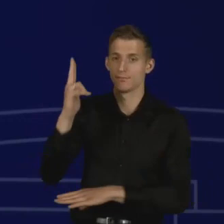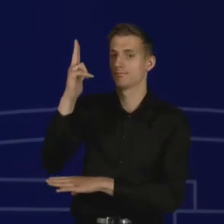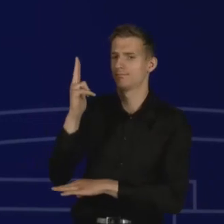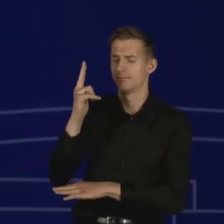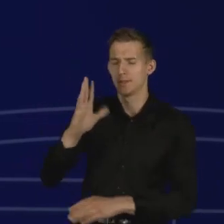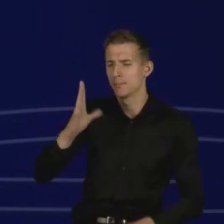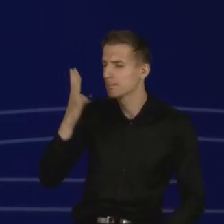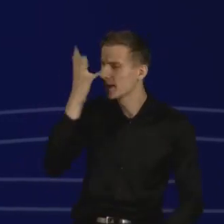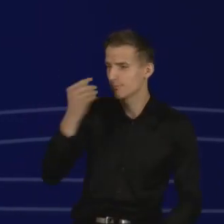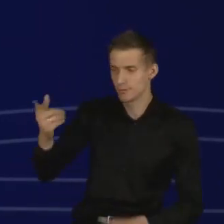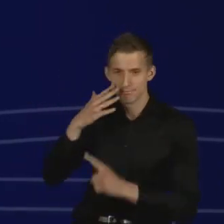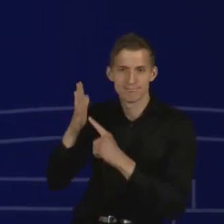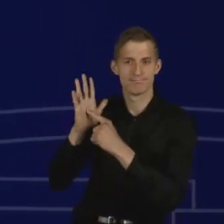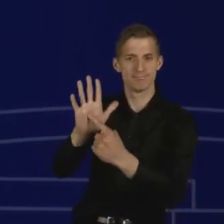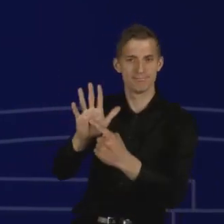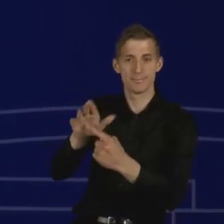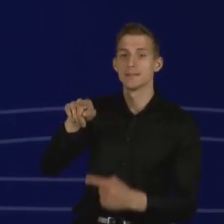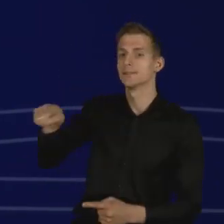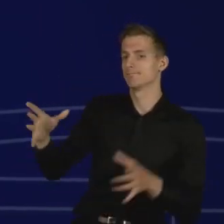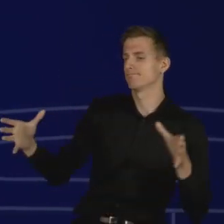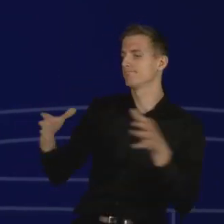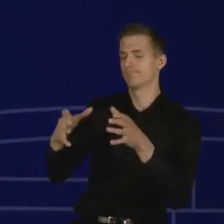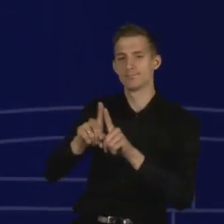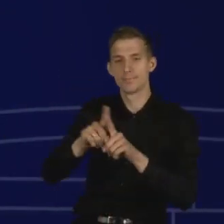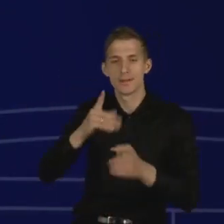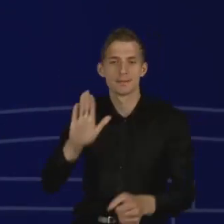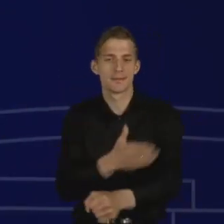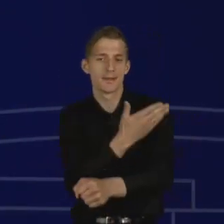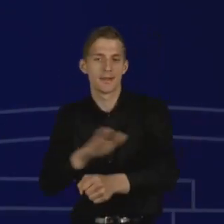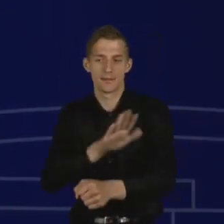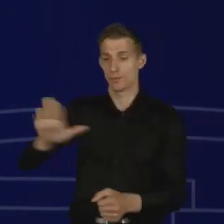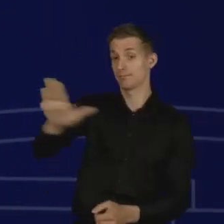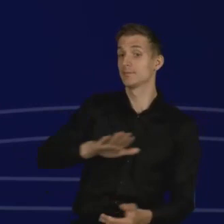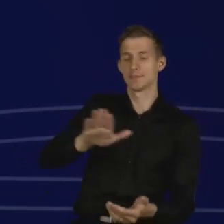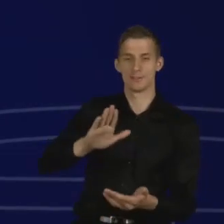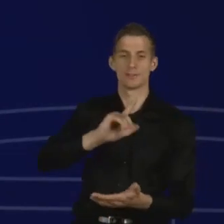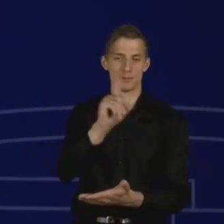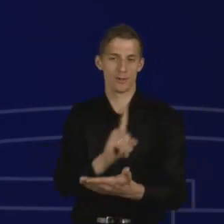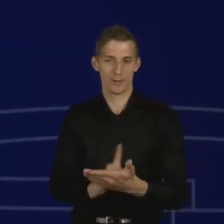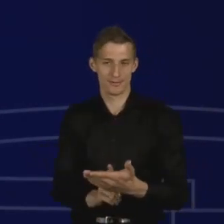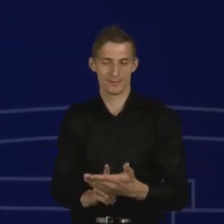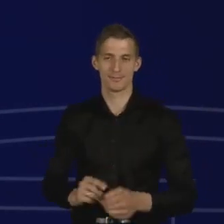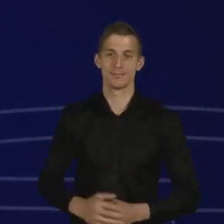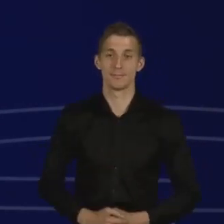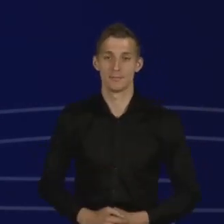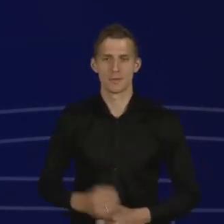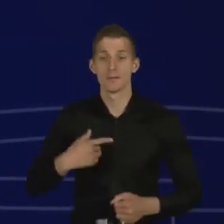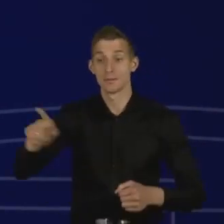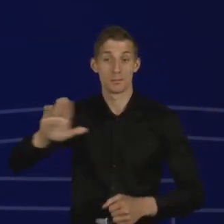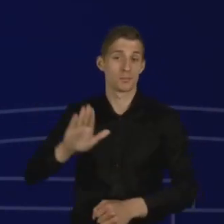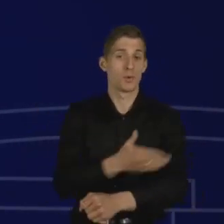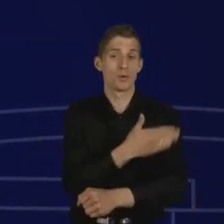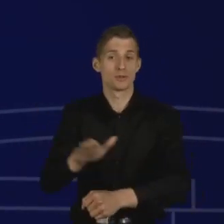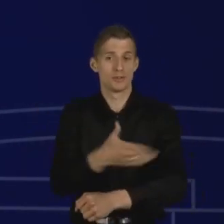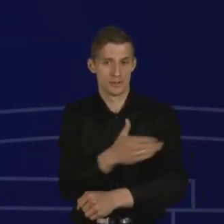folk traditional instruments, performed by Śląsk Song and Dance Ensemble and the musician Joszko Broda, we welcome you warmly